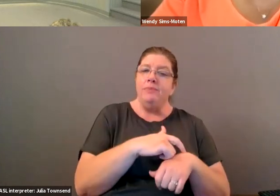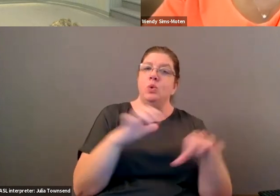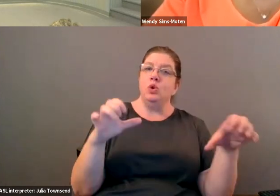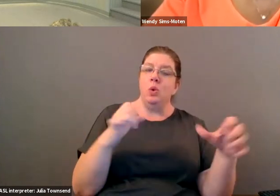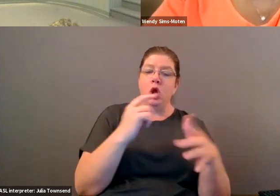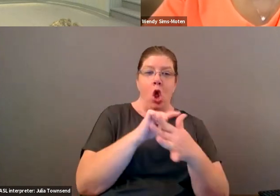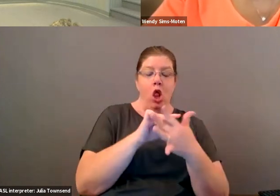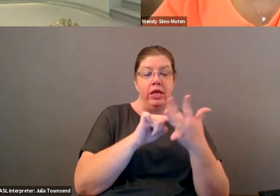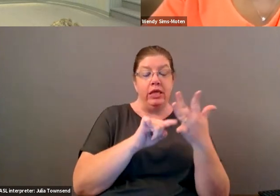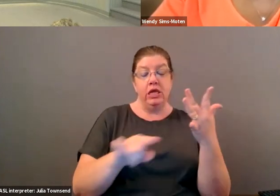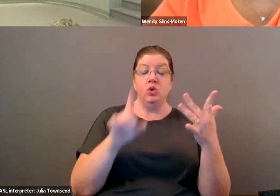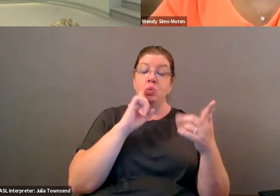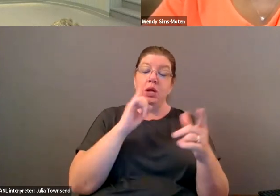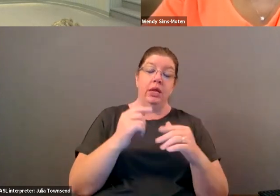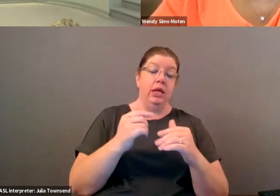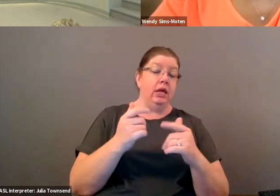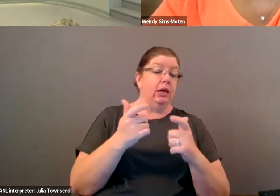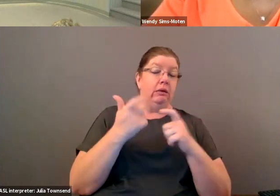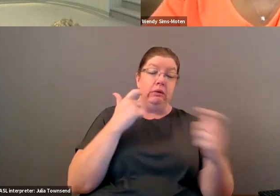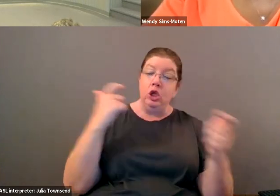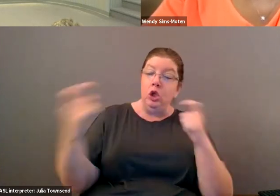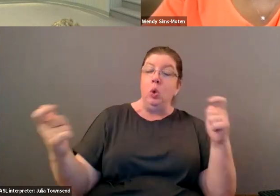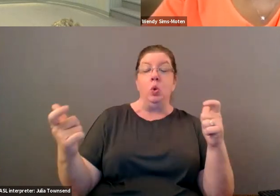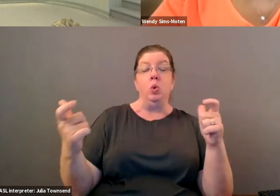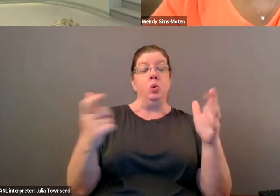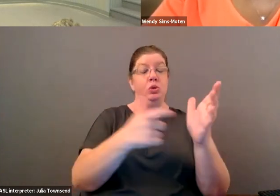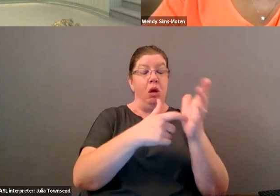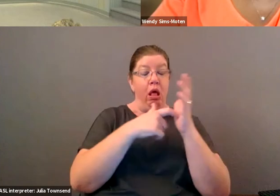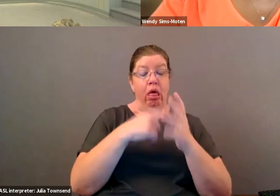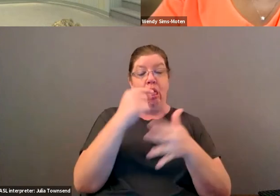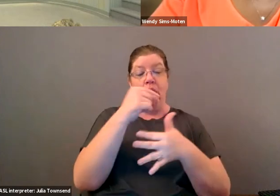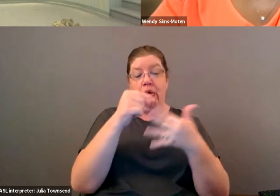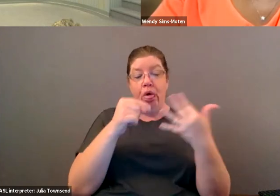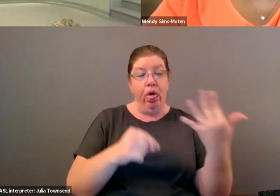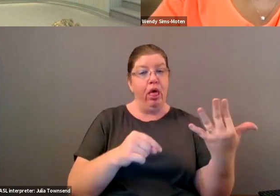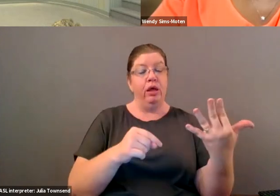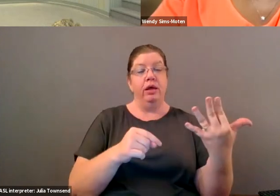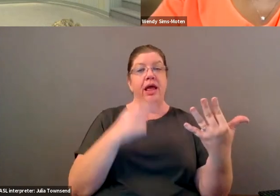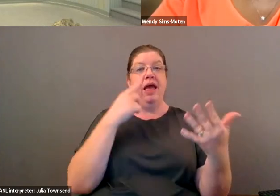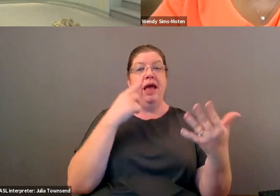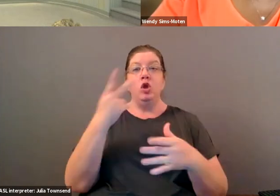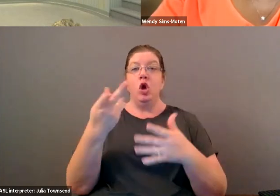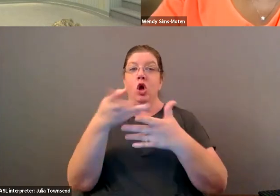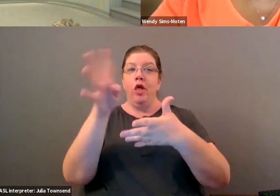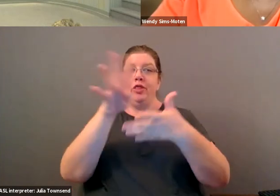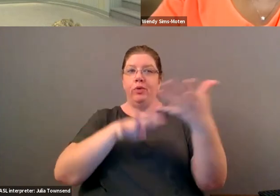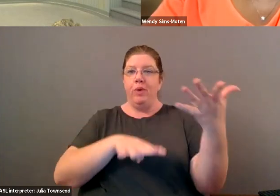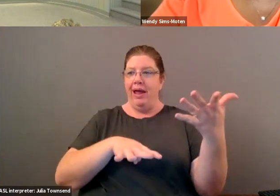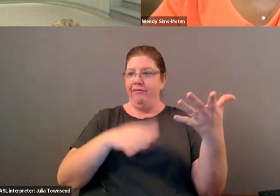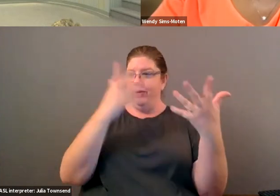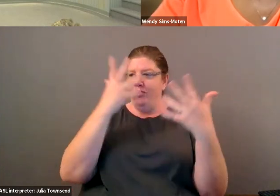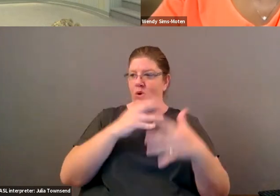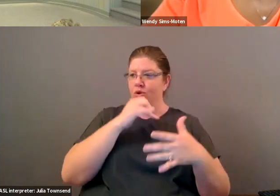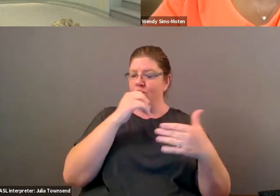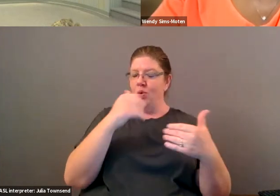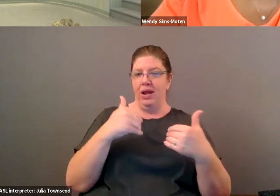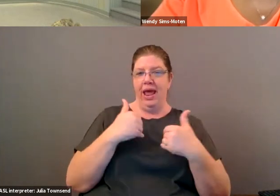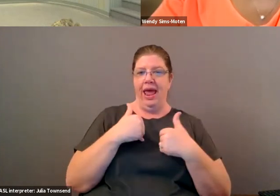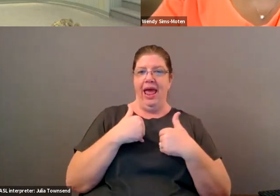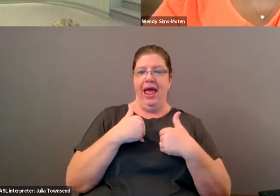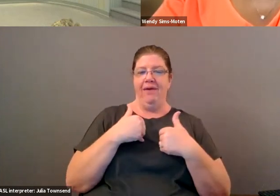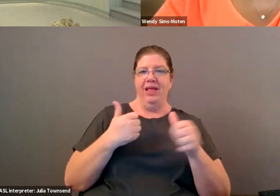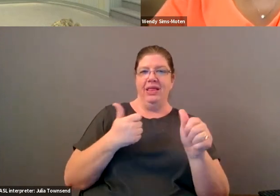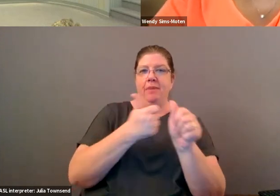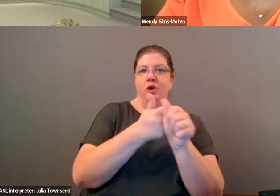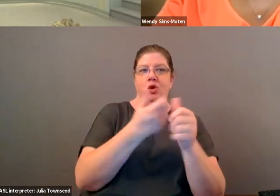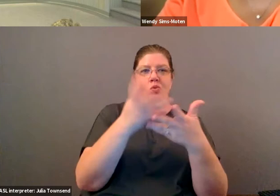these extreme measures. And if you look at the graph, unfortunately, we don't have the update to date graph